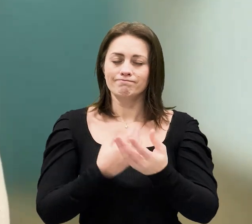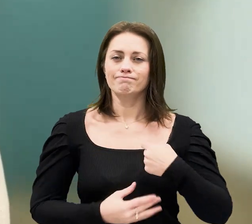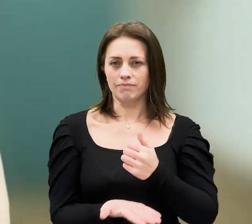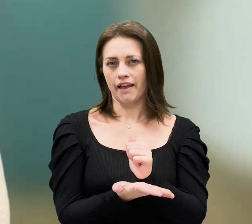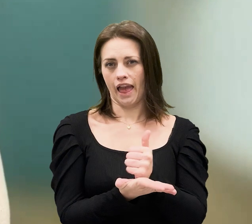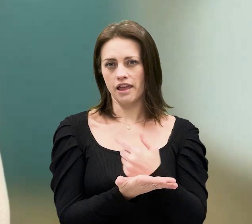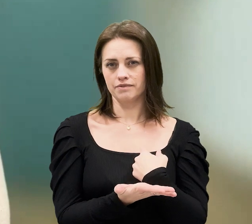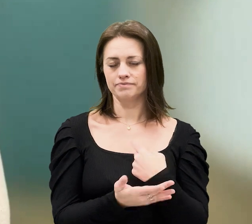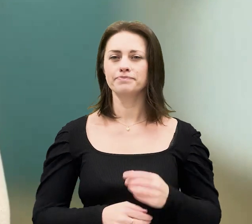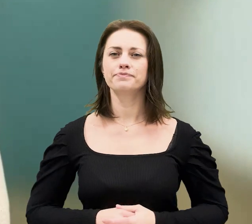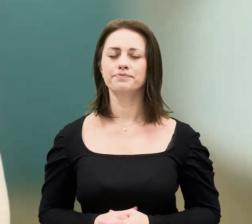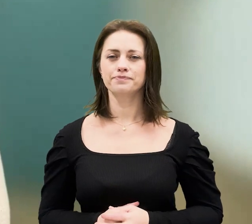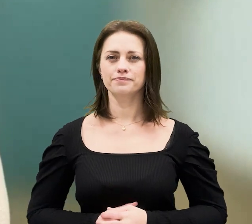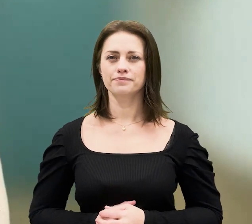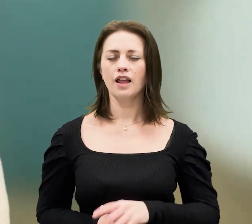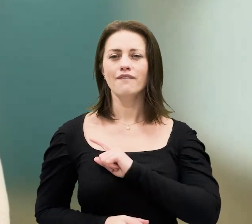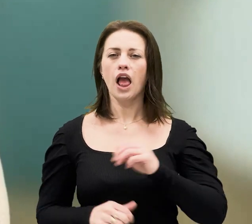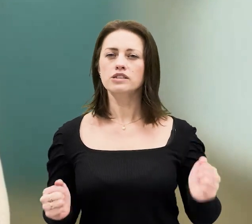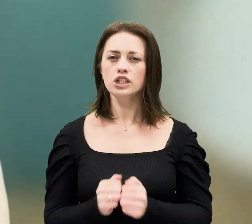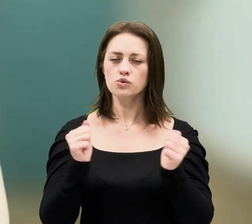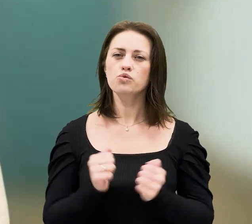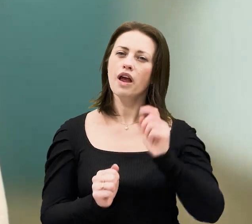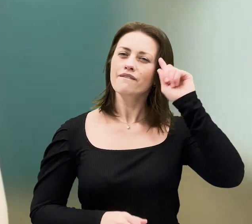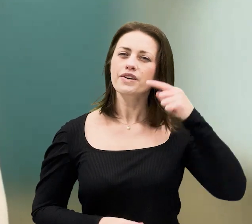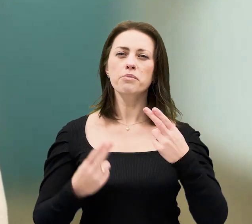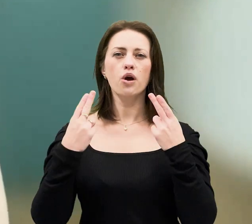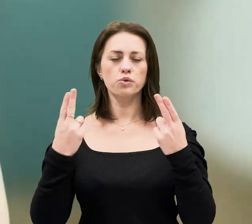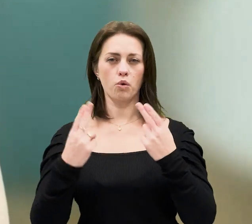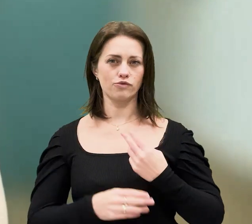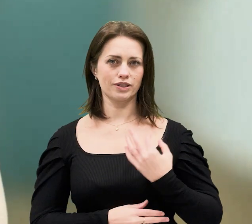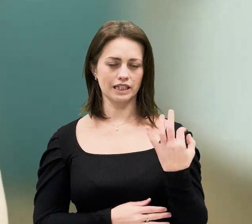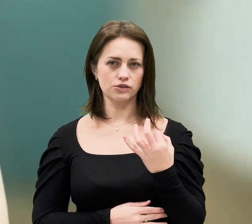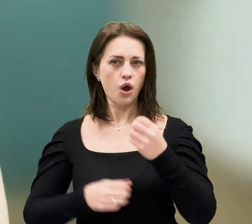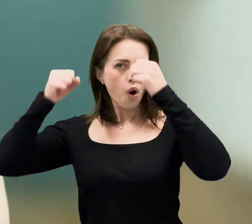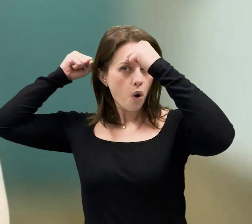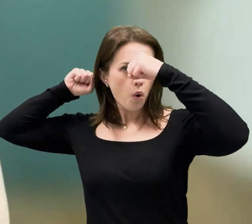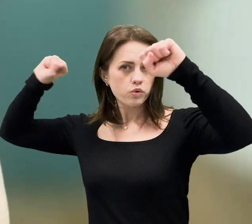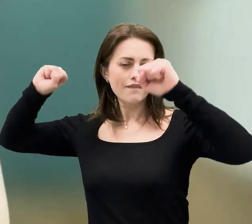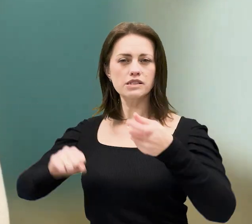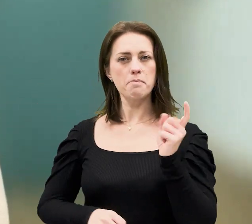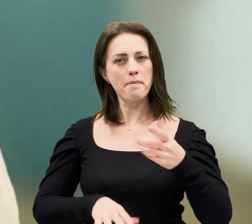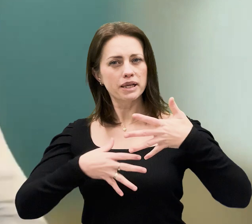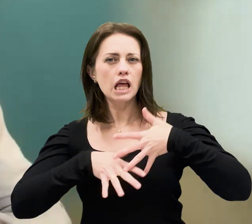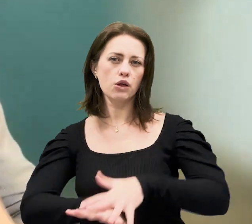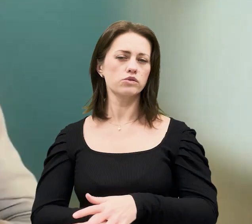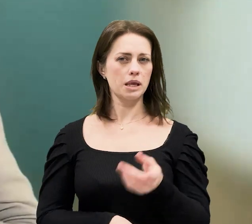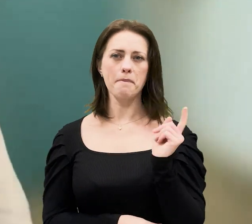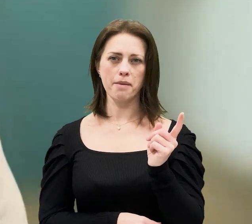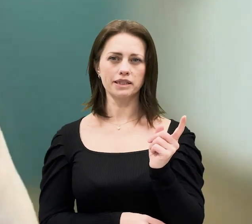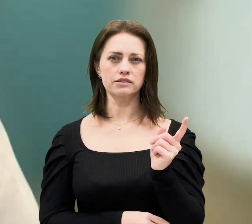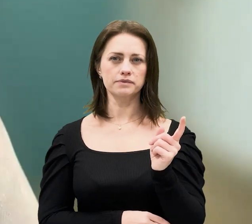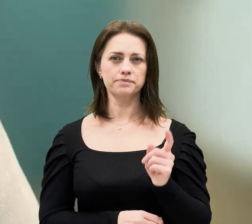gay, and I know from a personal experience that it is important that there is